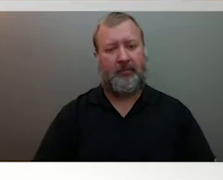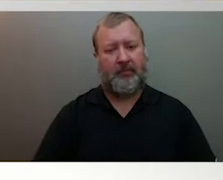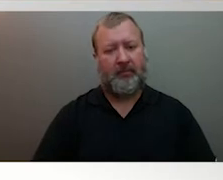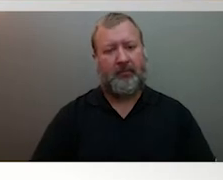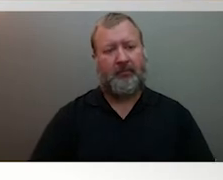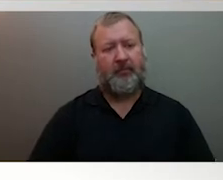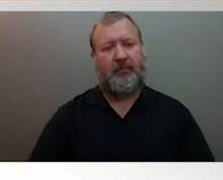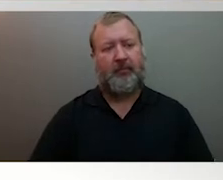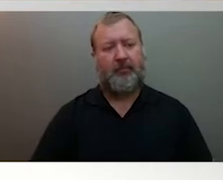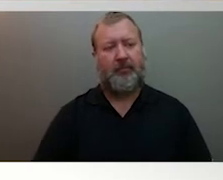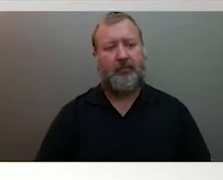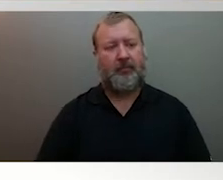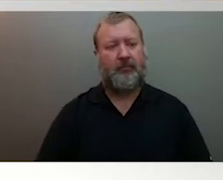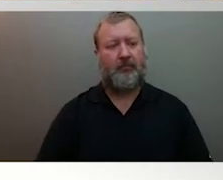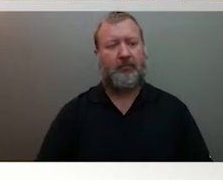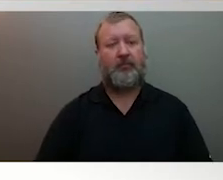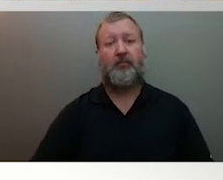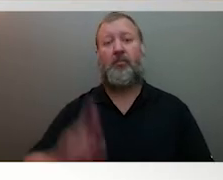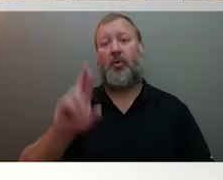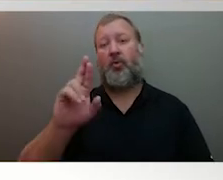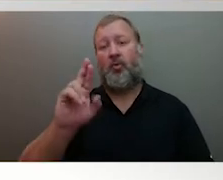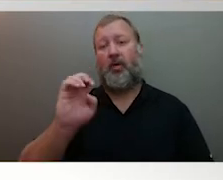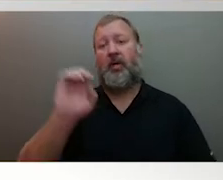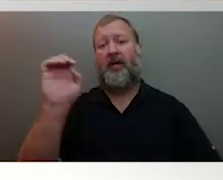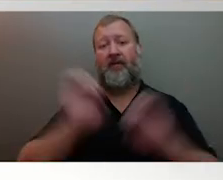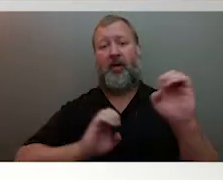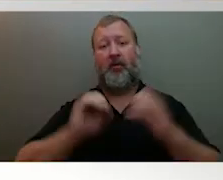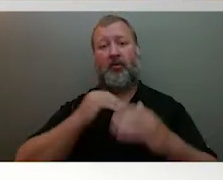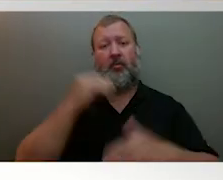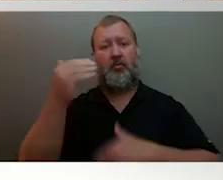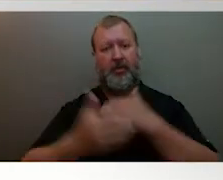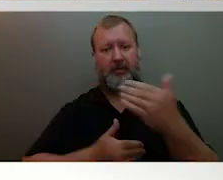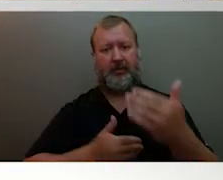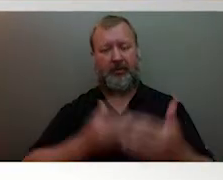The reevaluation process for hospital homebound students.